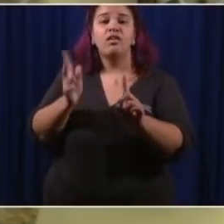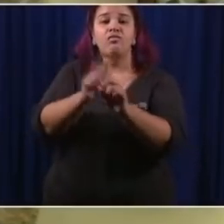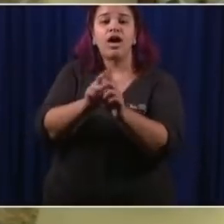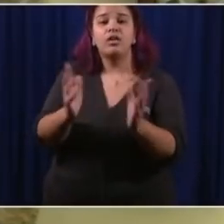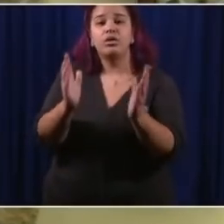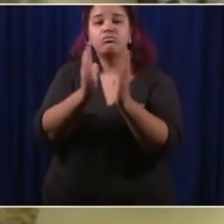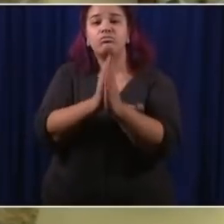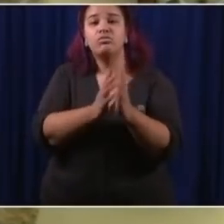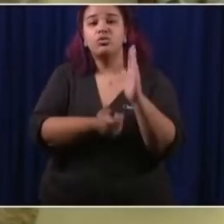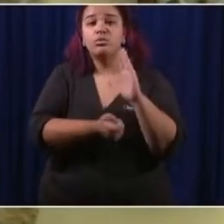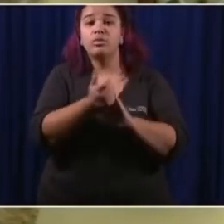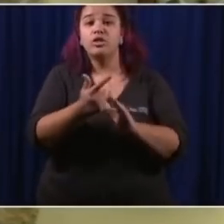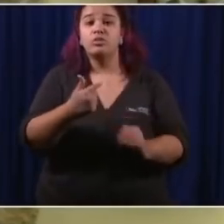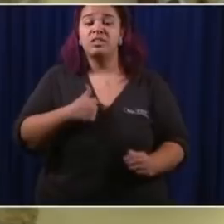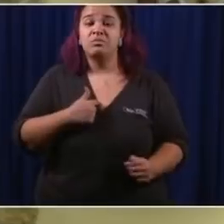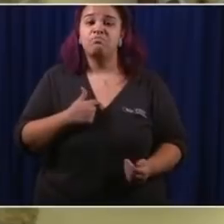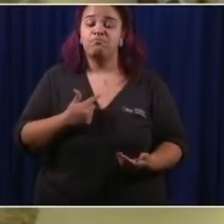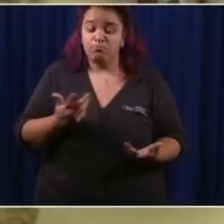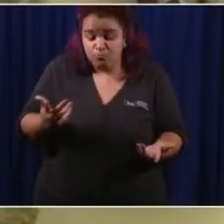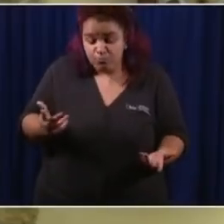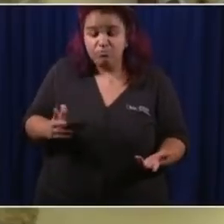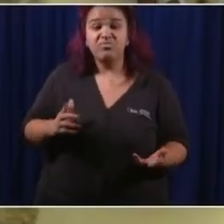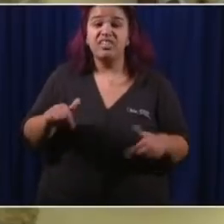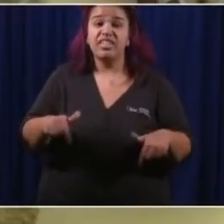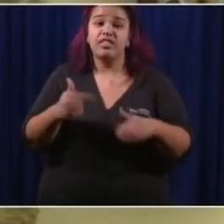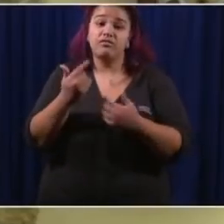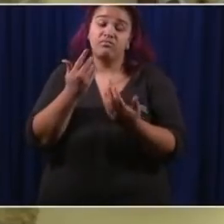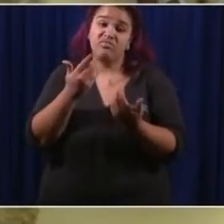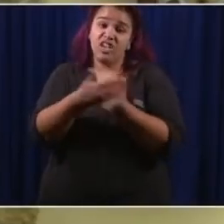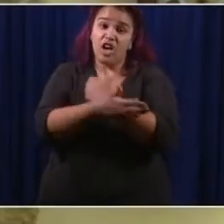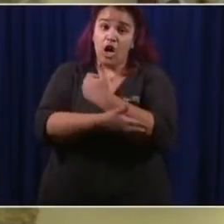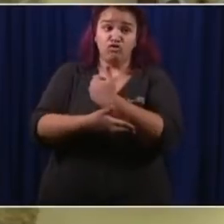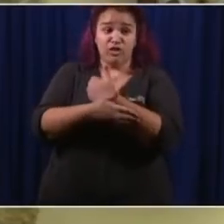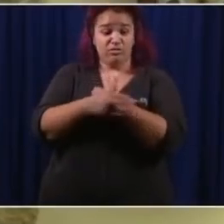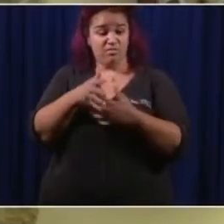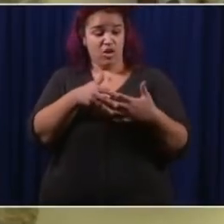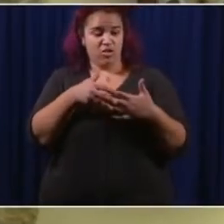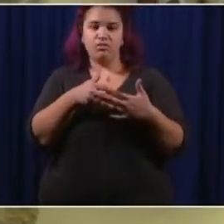look, it's a free country. If that's how they want to spend their time, I